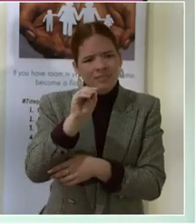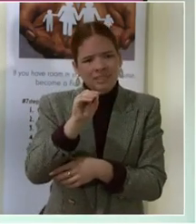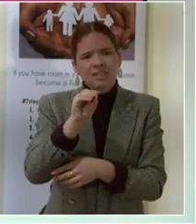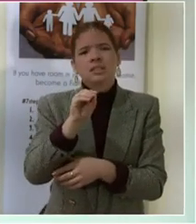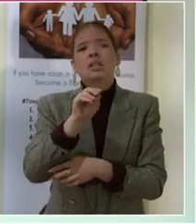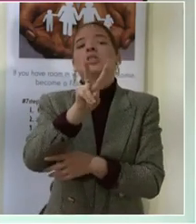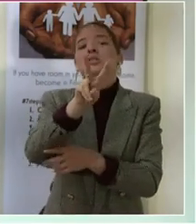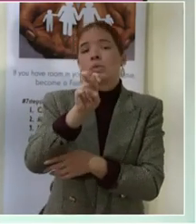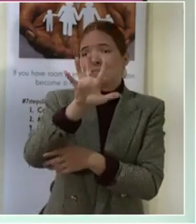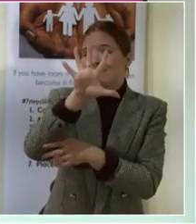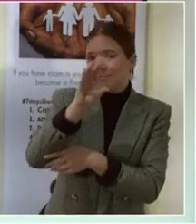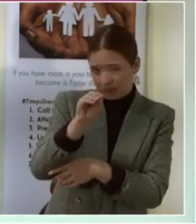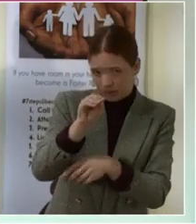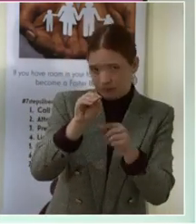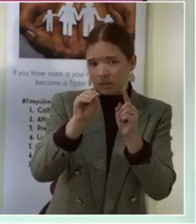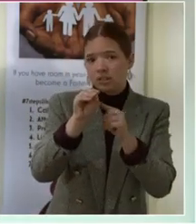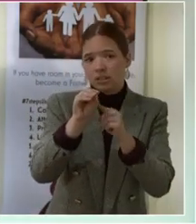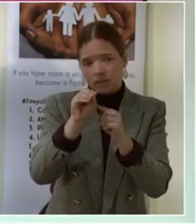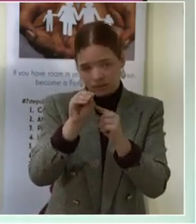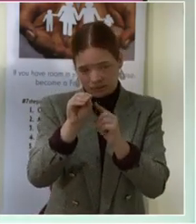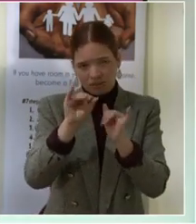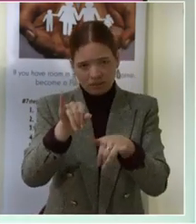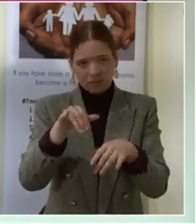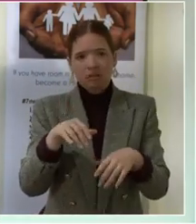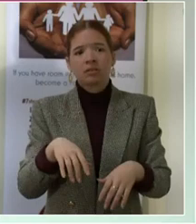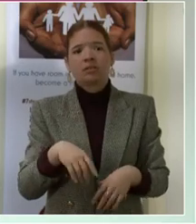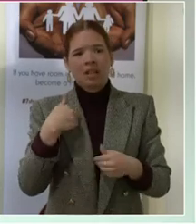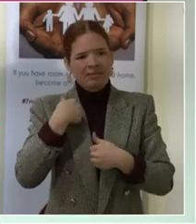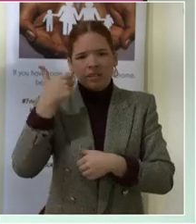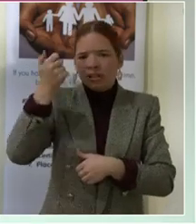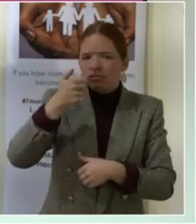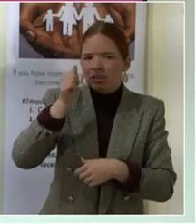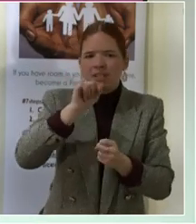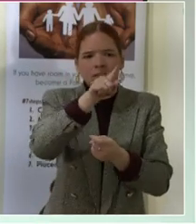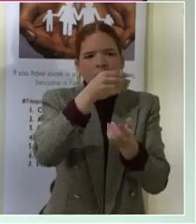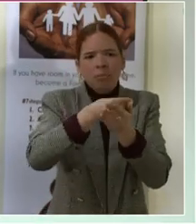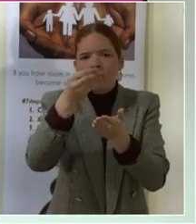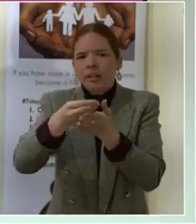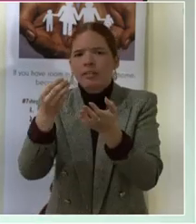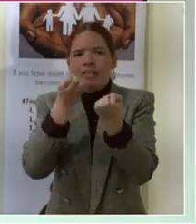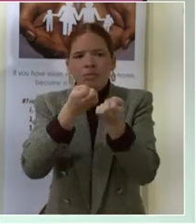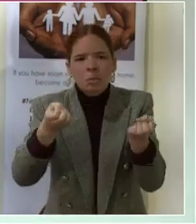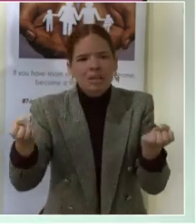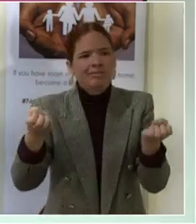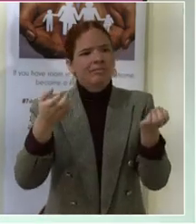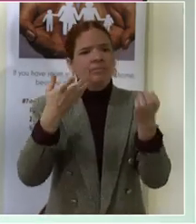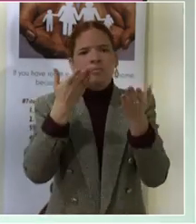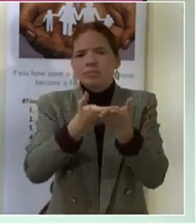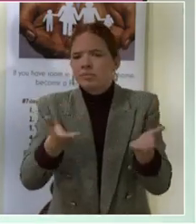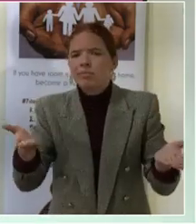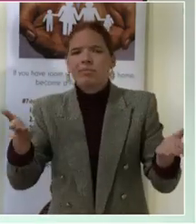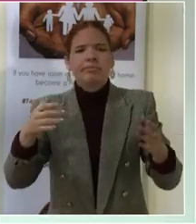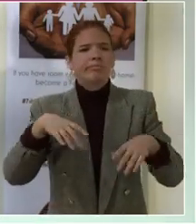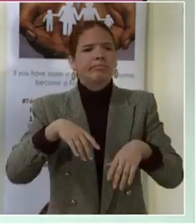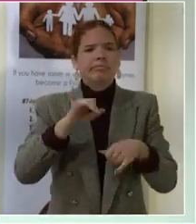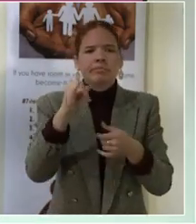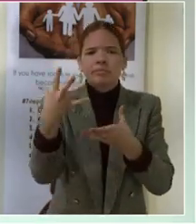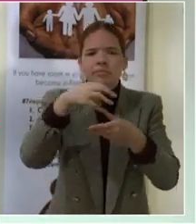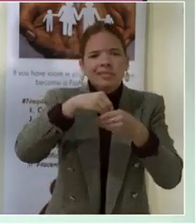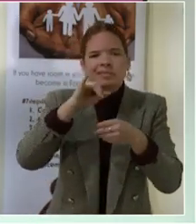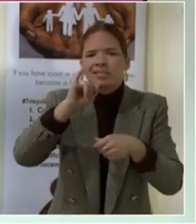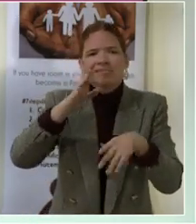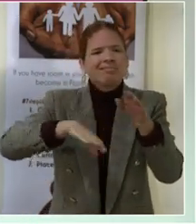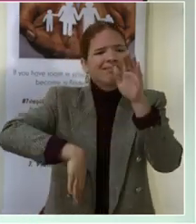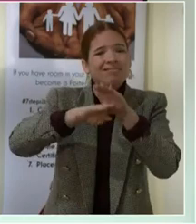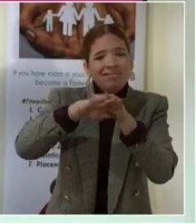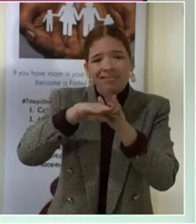$5,000 that can be used for purchasing equipment, supplies, and materials for existing programs. engagement grants, which are up to $10,000 to support